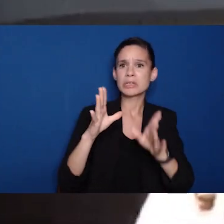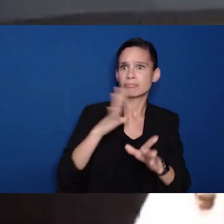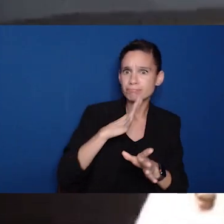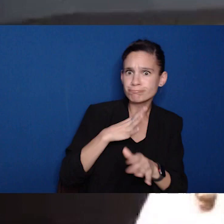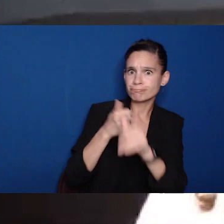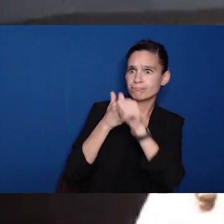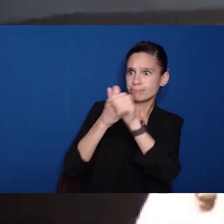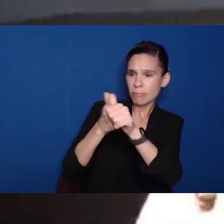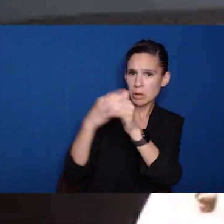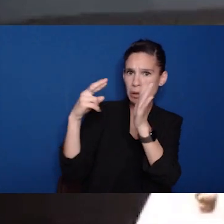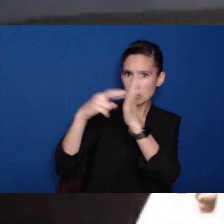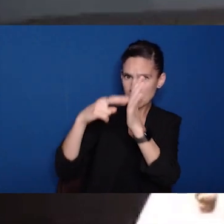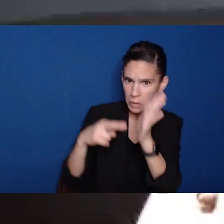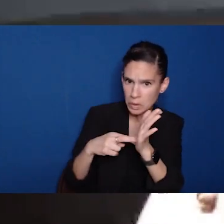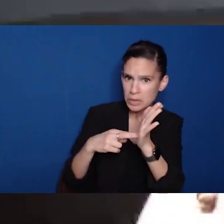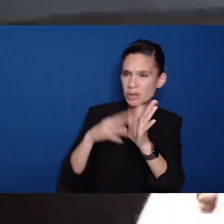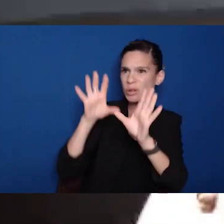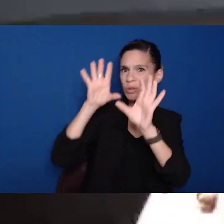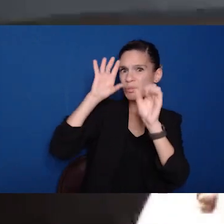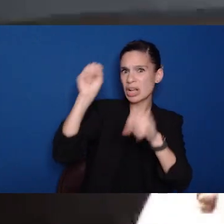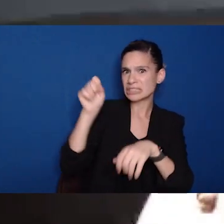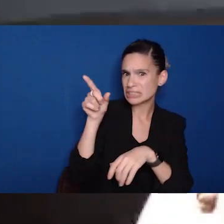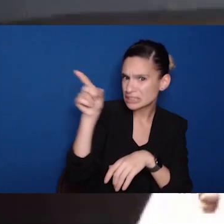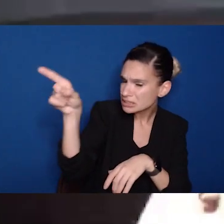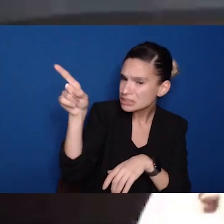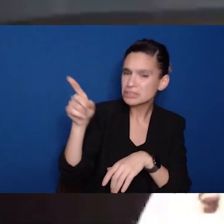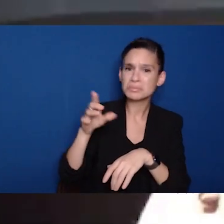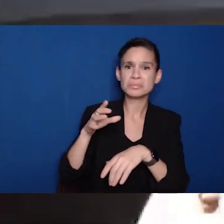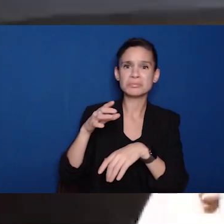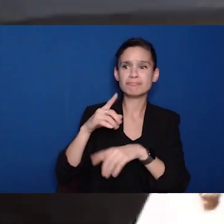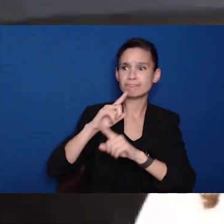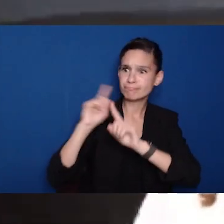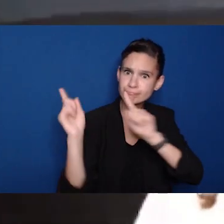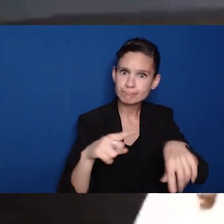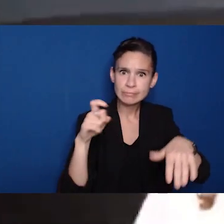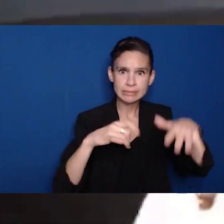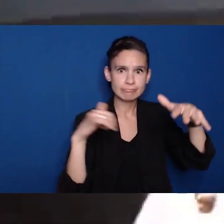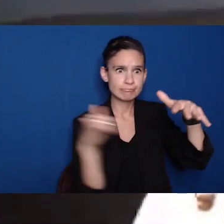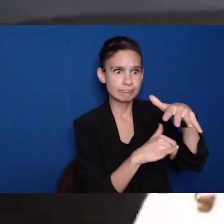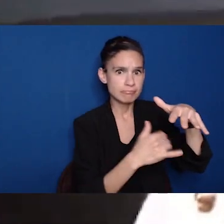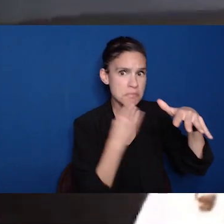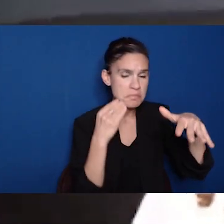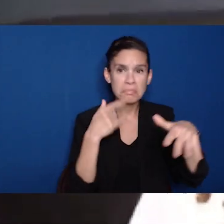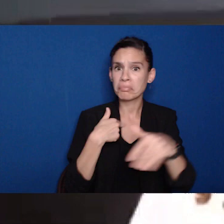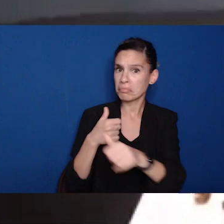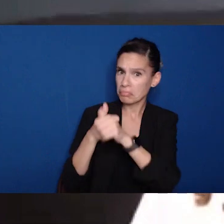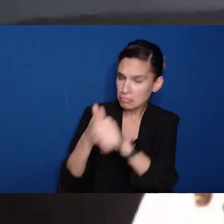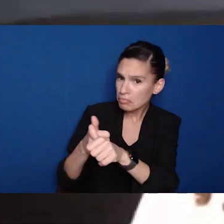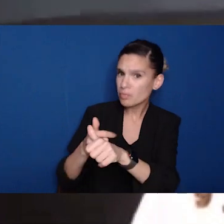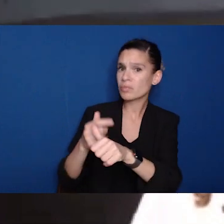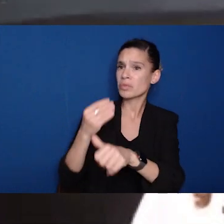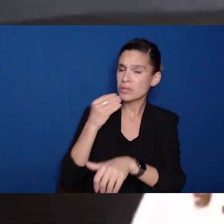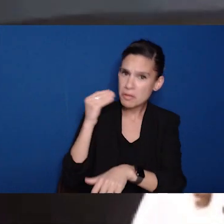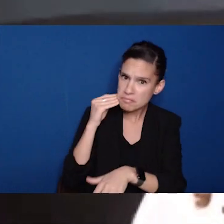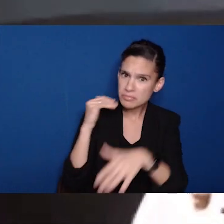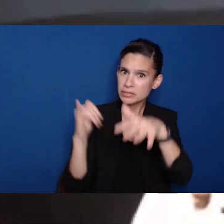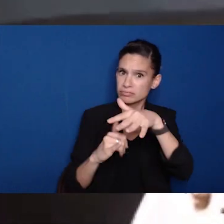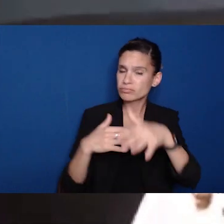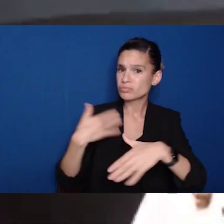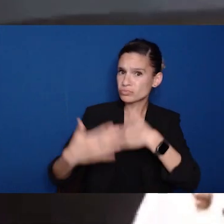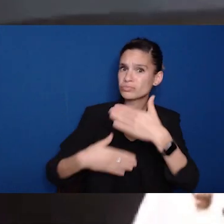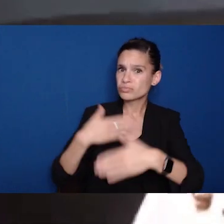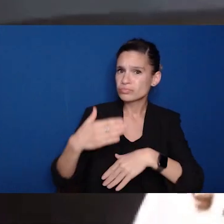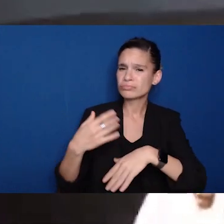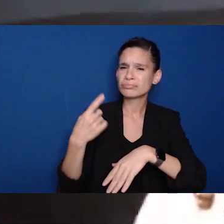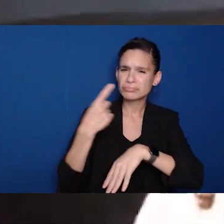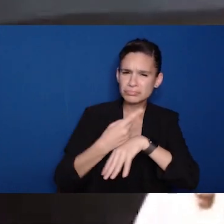very obedient to this announcement from our president, Emmerson Mnangagwa, and people stayed at home. And then add to